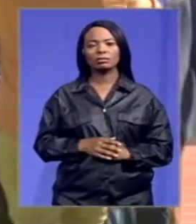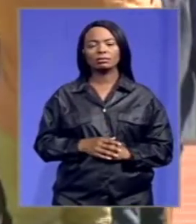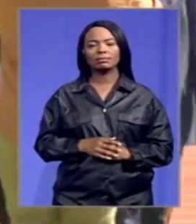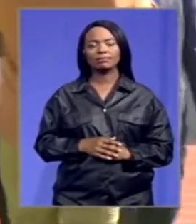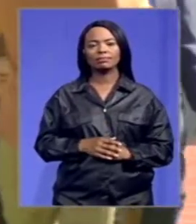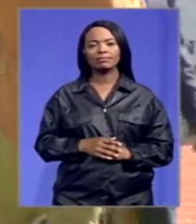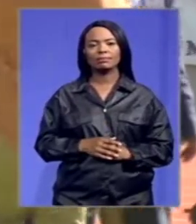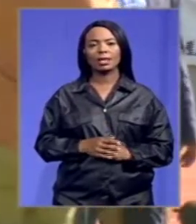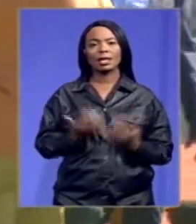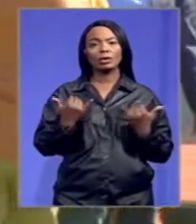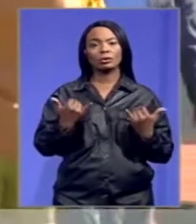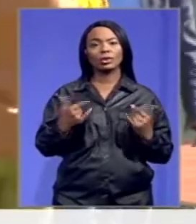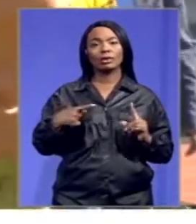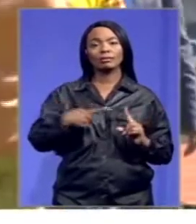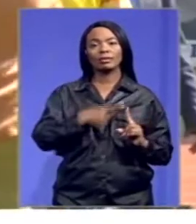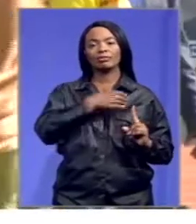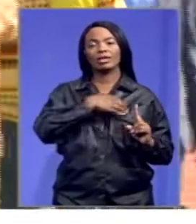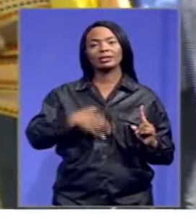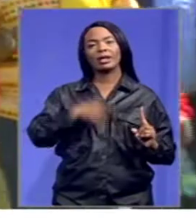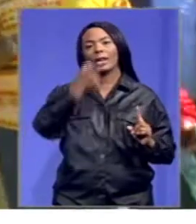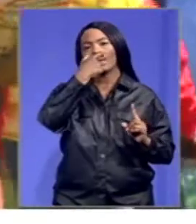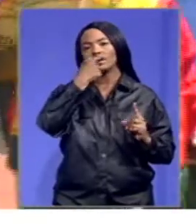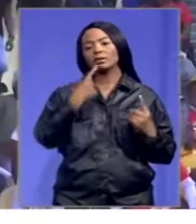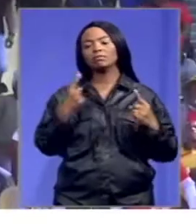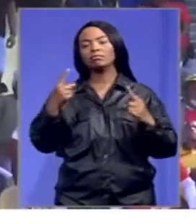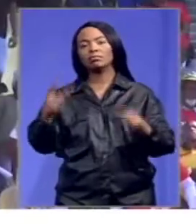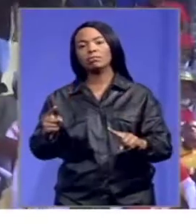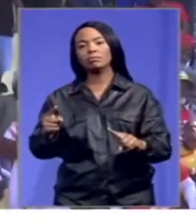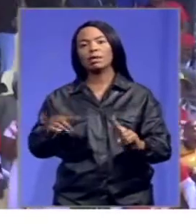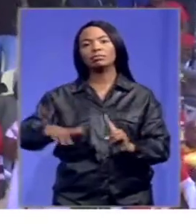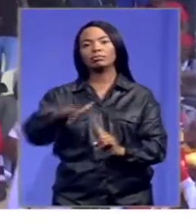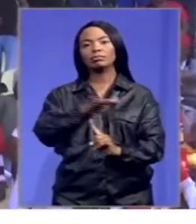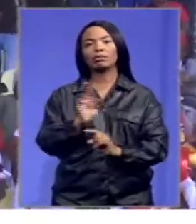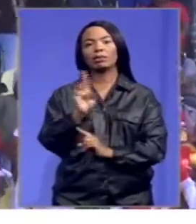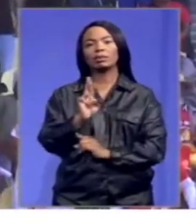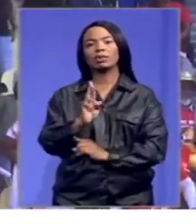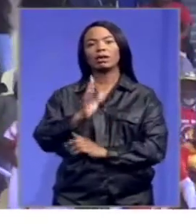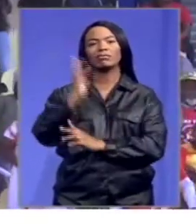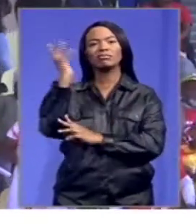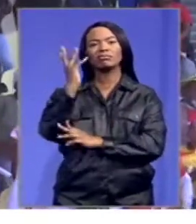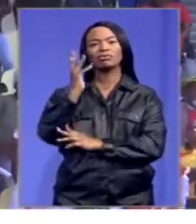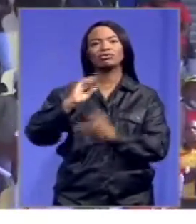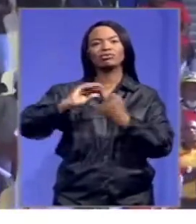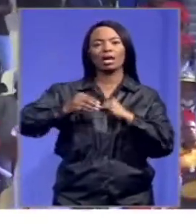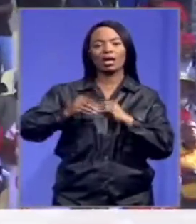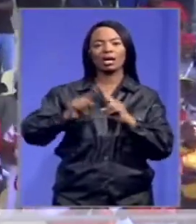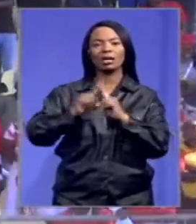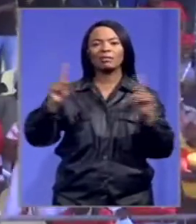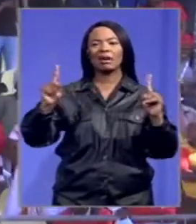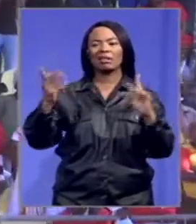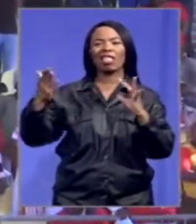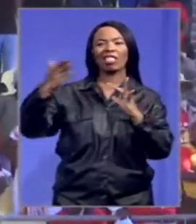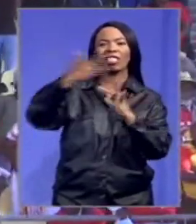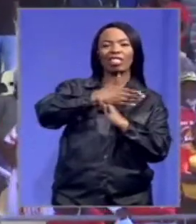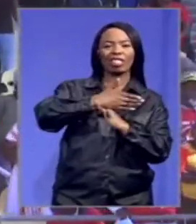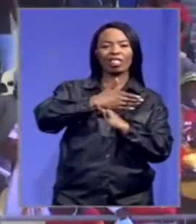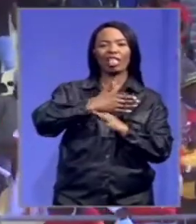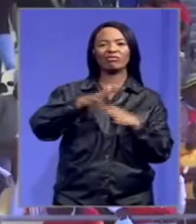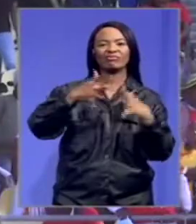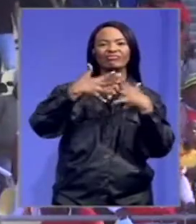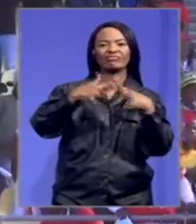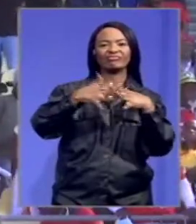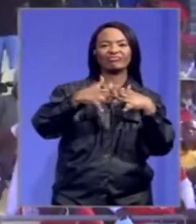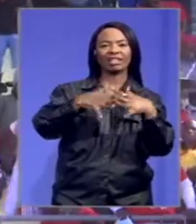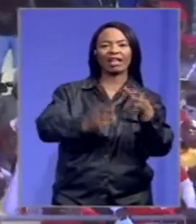Pejana mopresidente Ramaphosa o lekile ho buisana le basebetsi ba ileng ba mo kenahanong ha ne ba tshetlela puo.